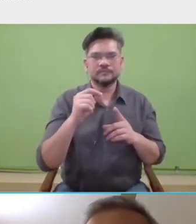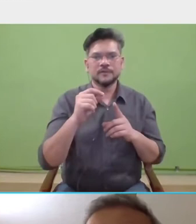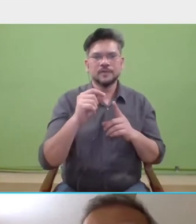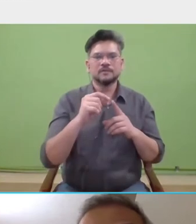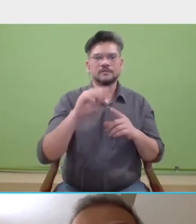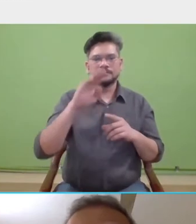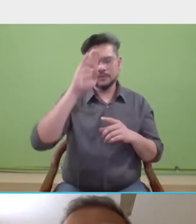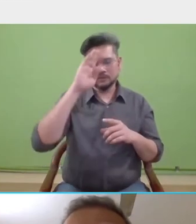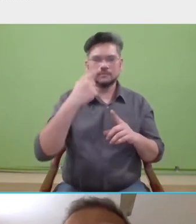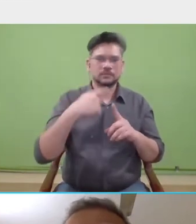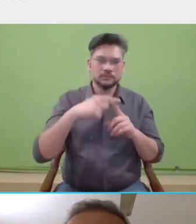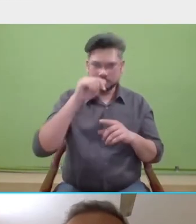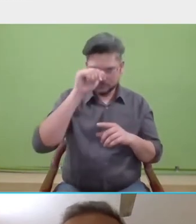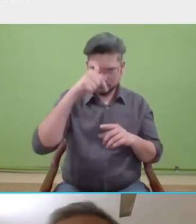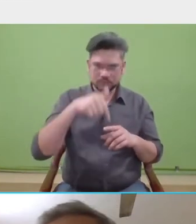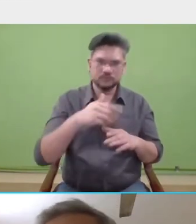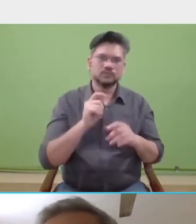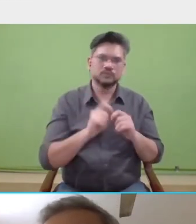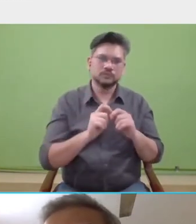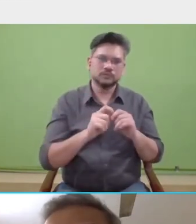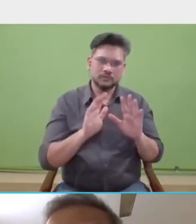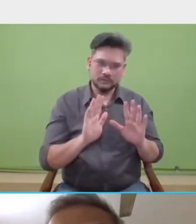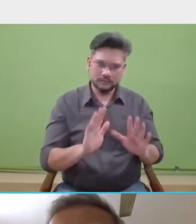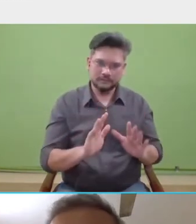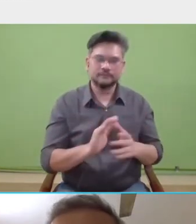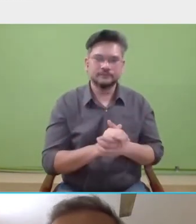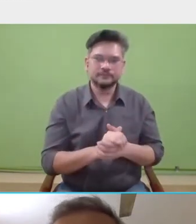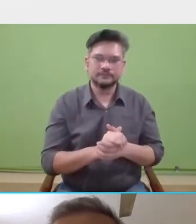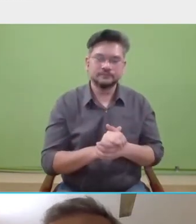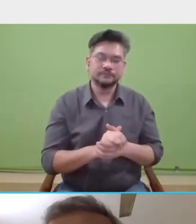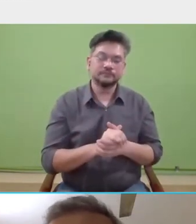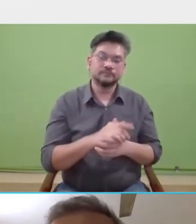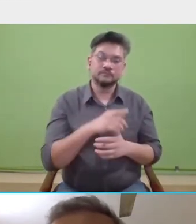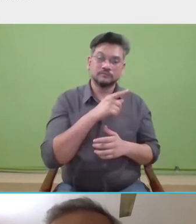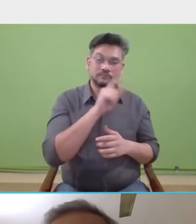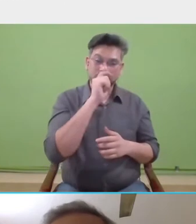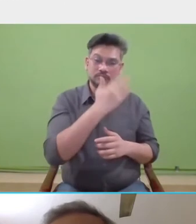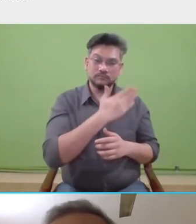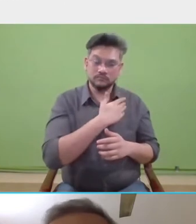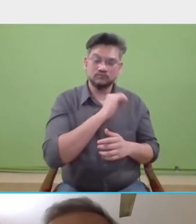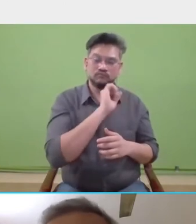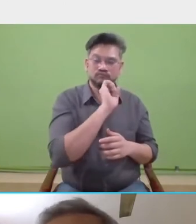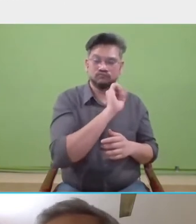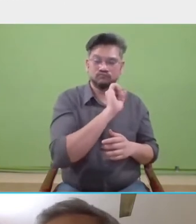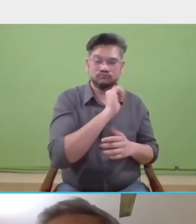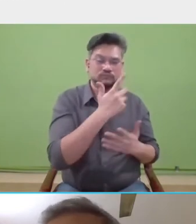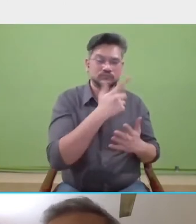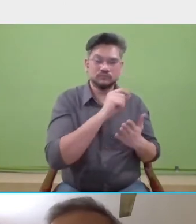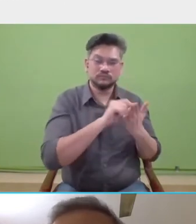india and uh according to uh her hypothesis in that book